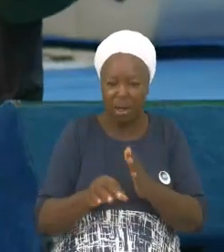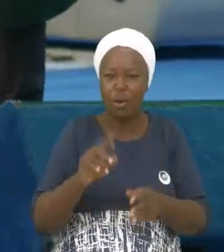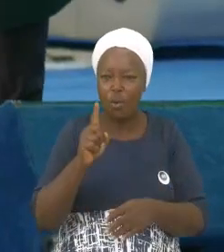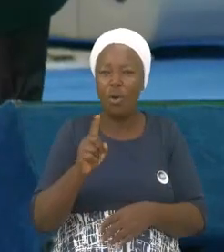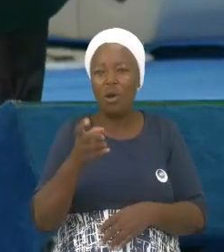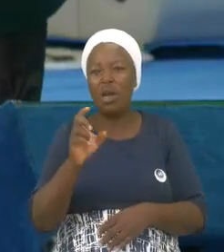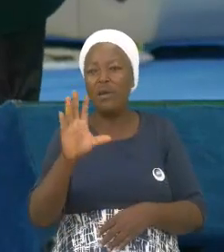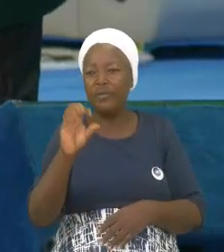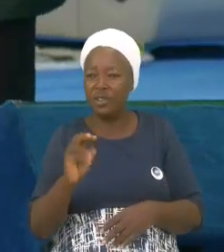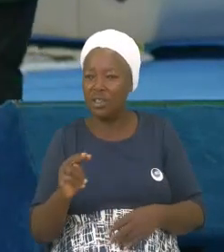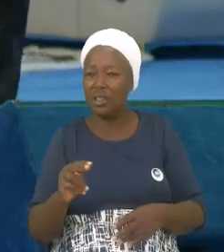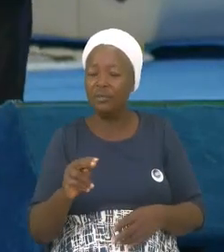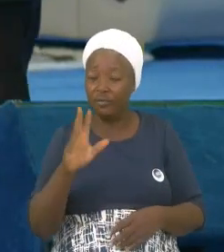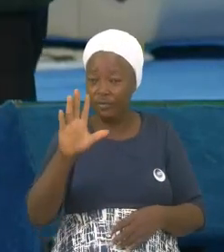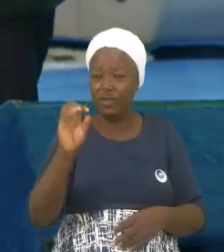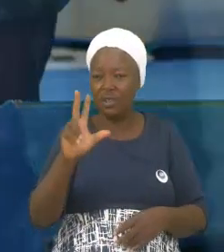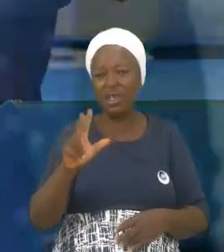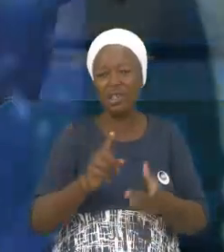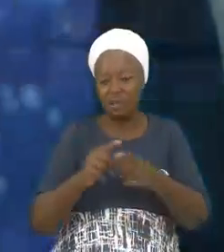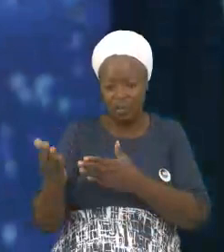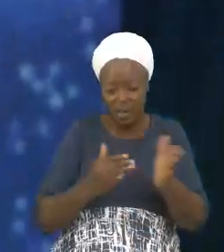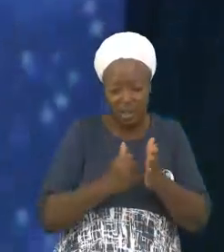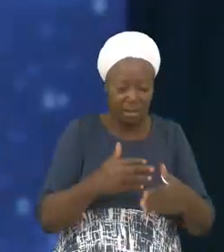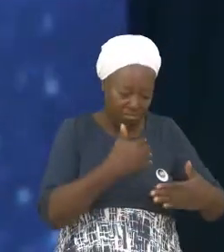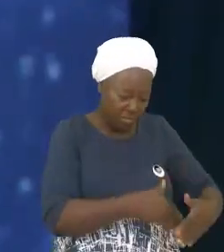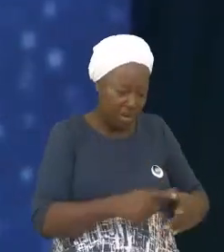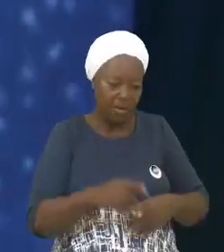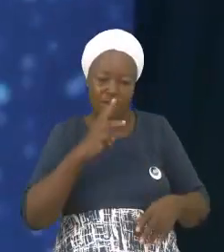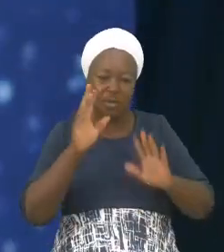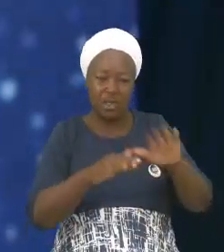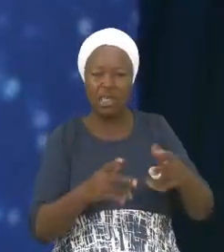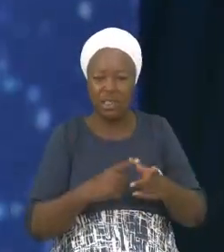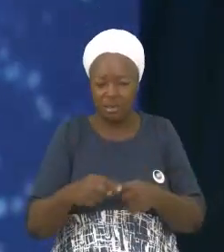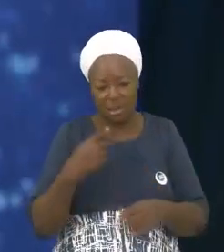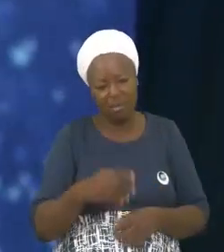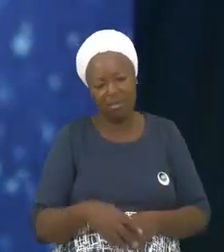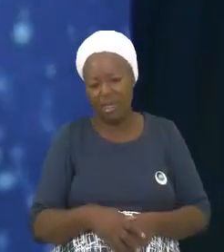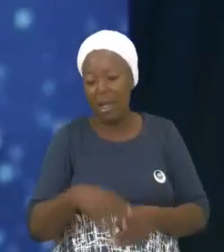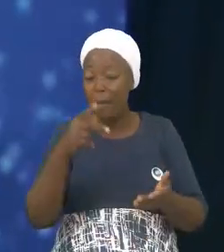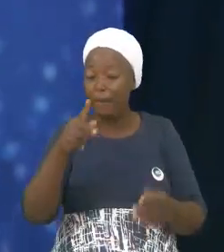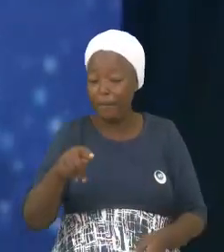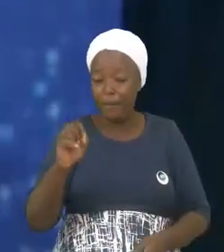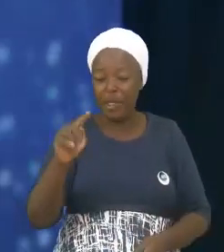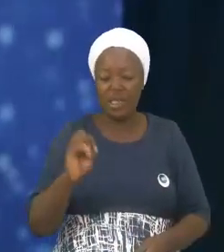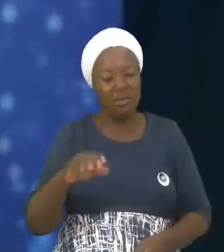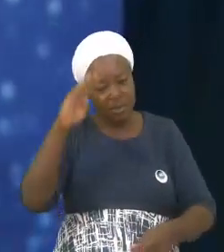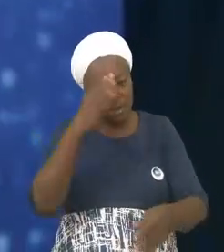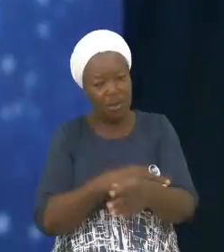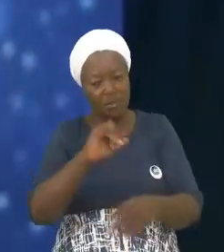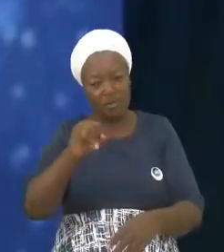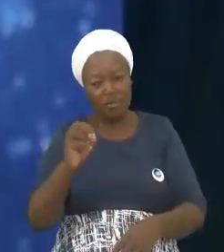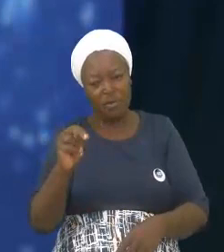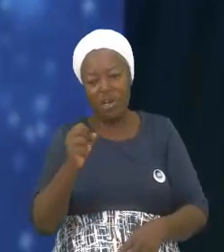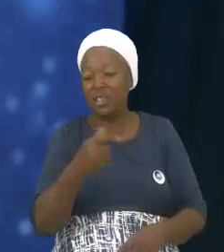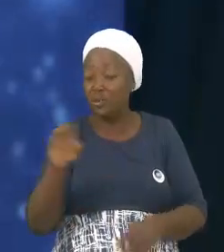you bring everything to the shore, and now you say, Peter, Simon Peter, son of Jonas, lovest thou